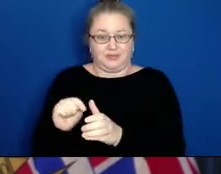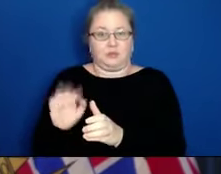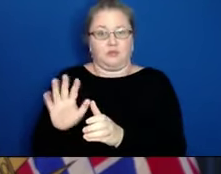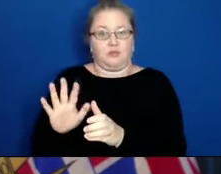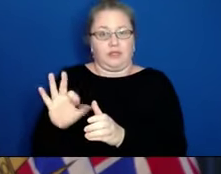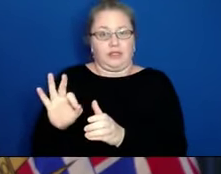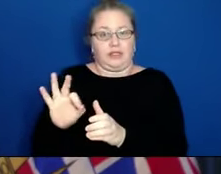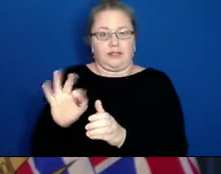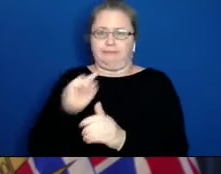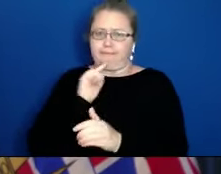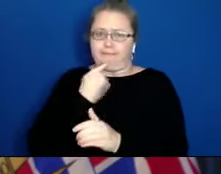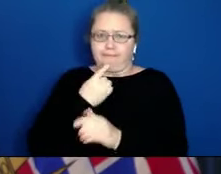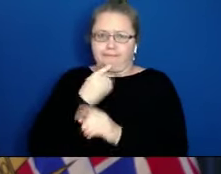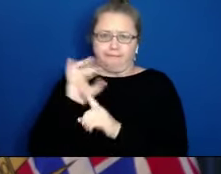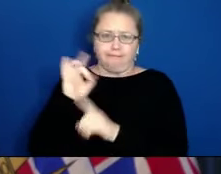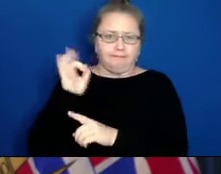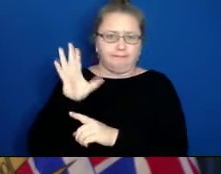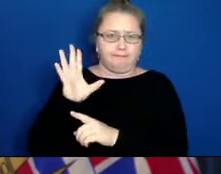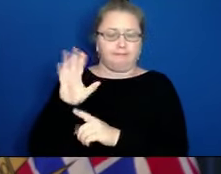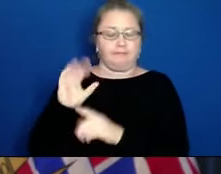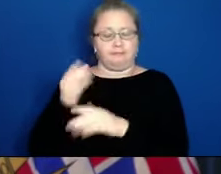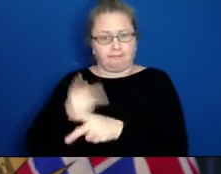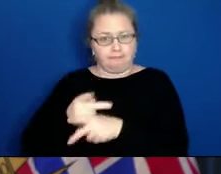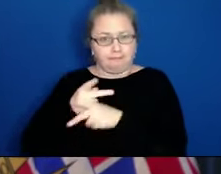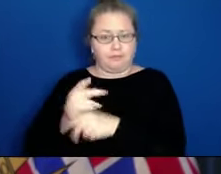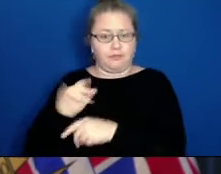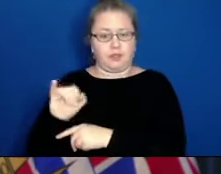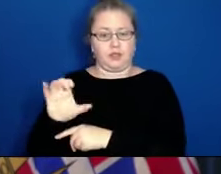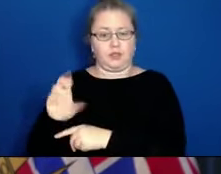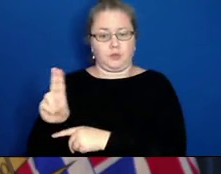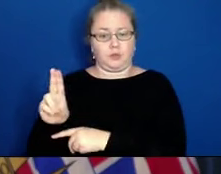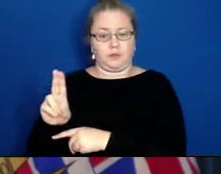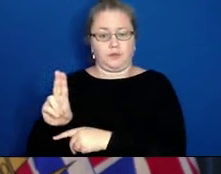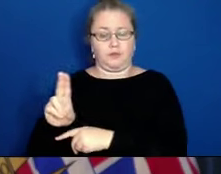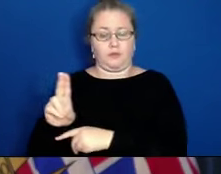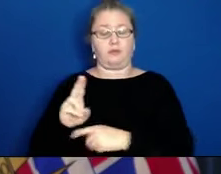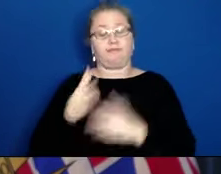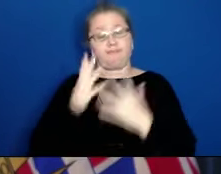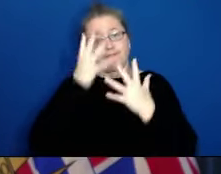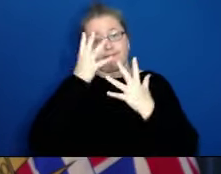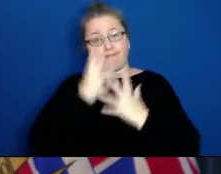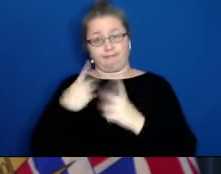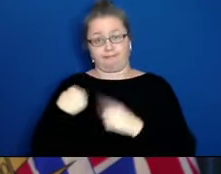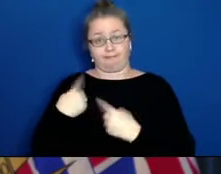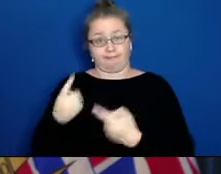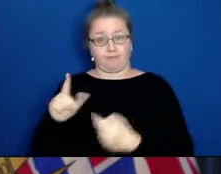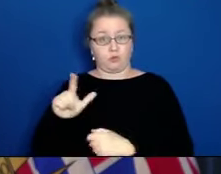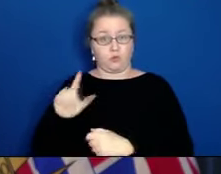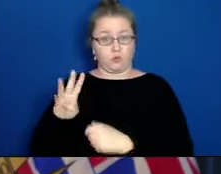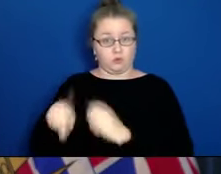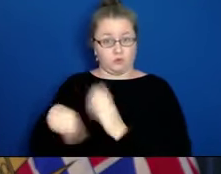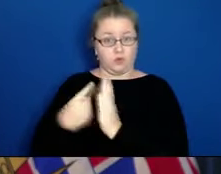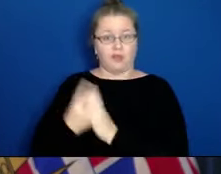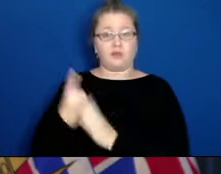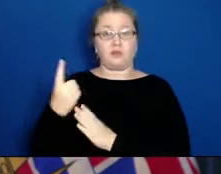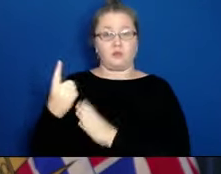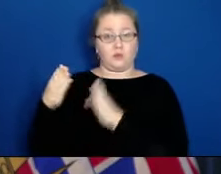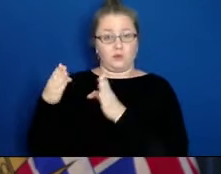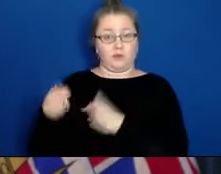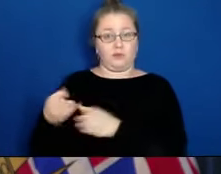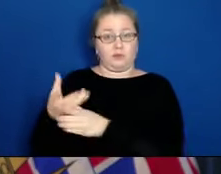24 hours, bringing the number of people in British Columbia who've died from COVID-19 to 321. As